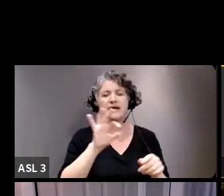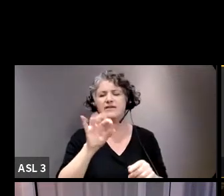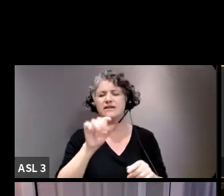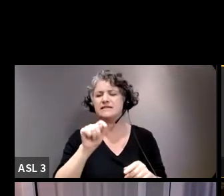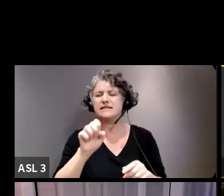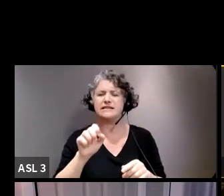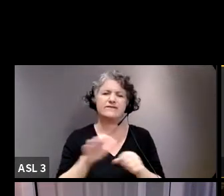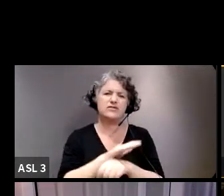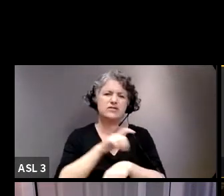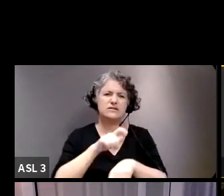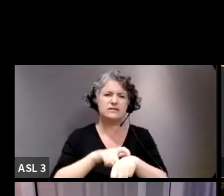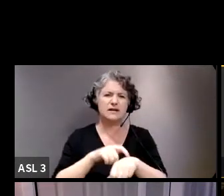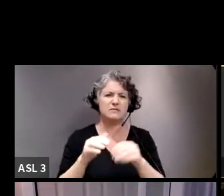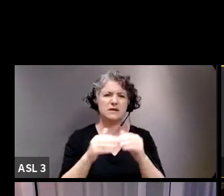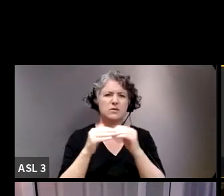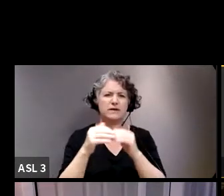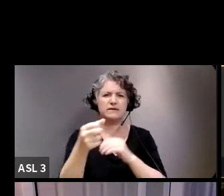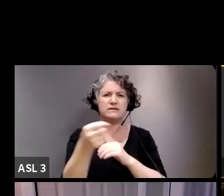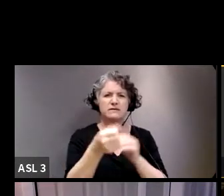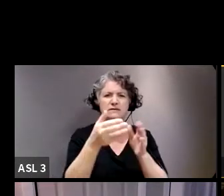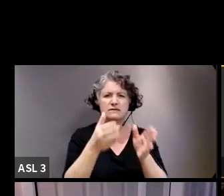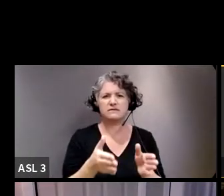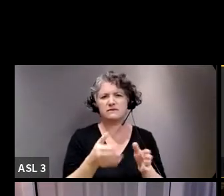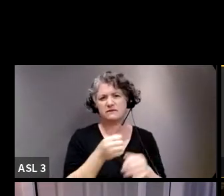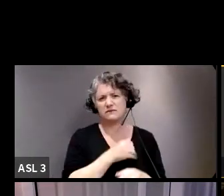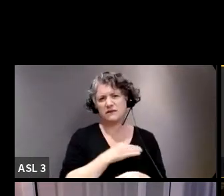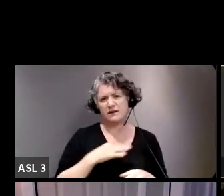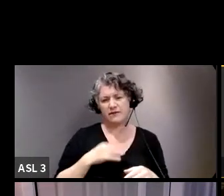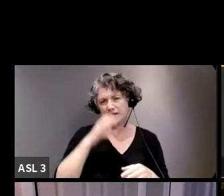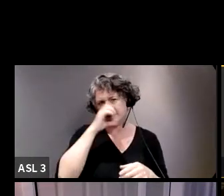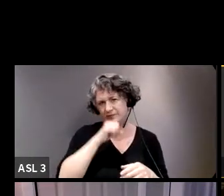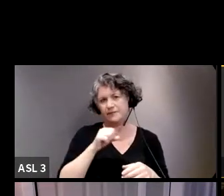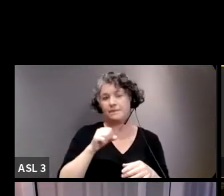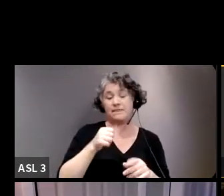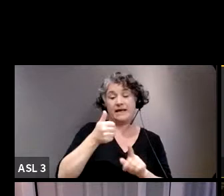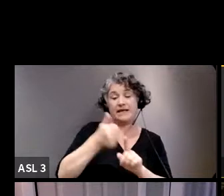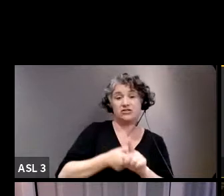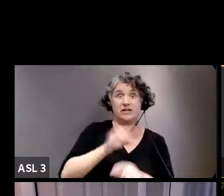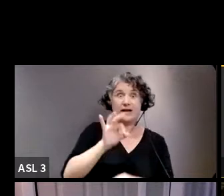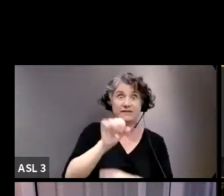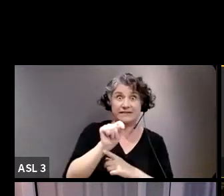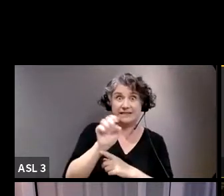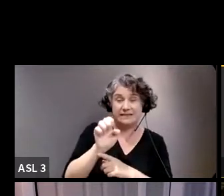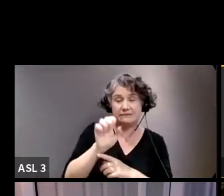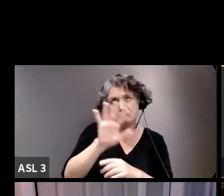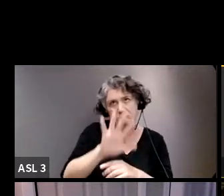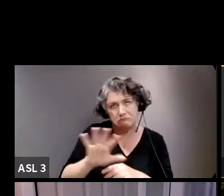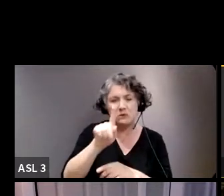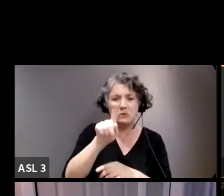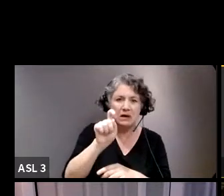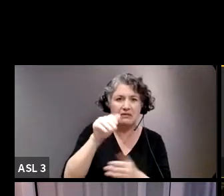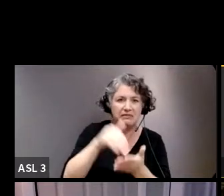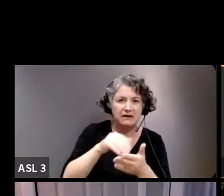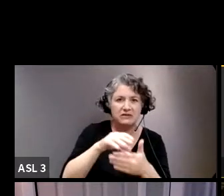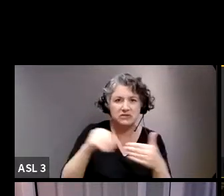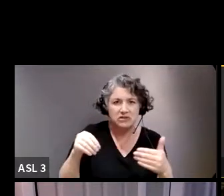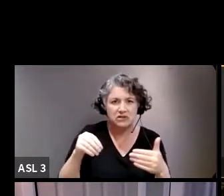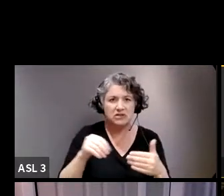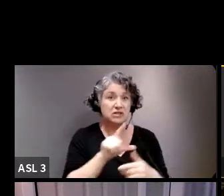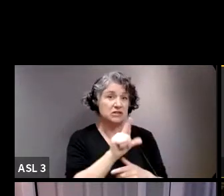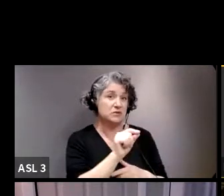so for example the assumption an fte is a hundred thousand dollars so a budget freeze to 2021